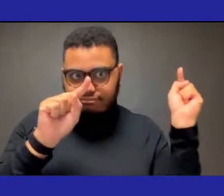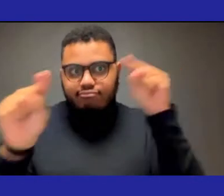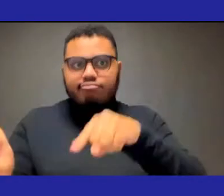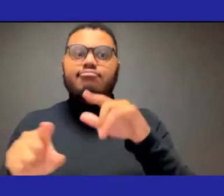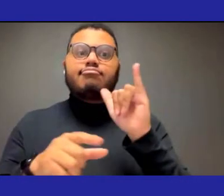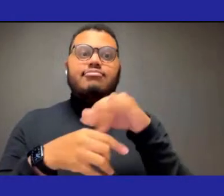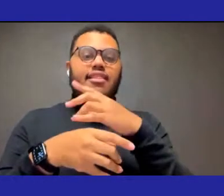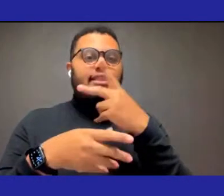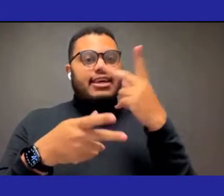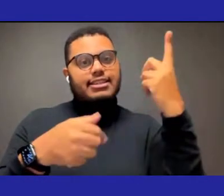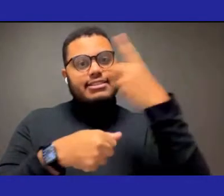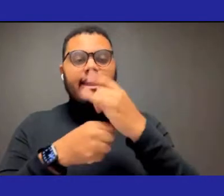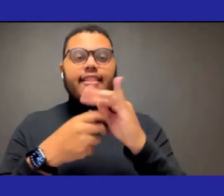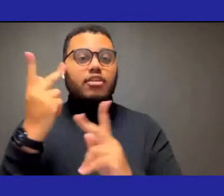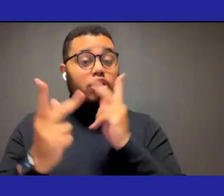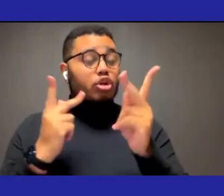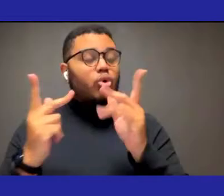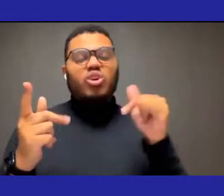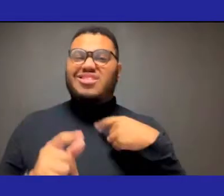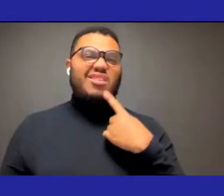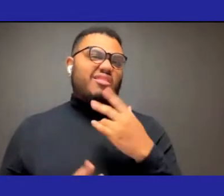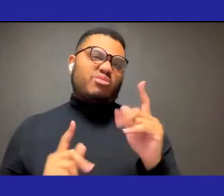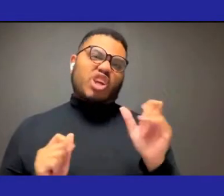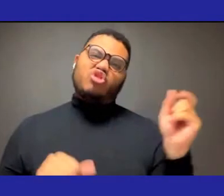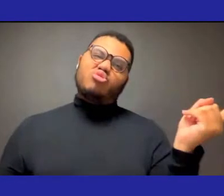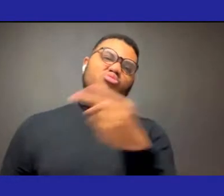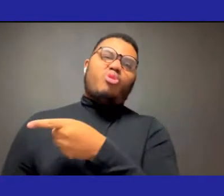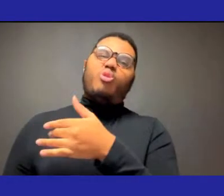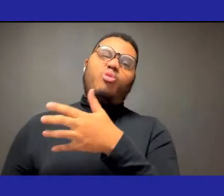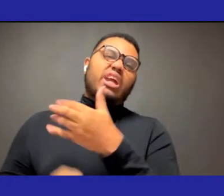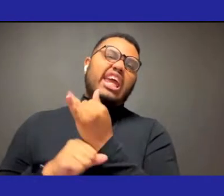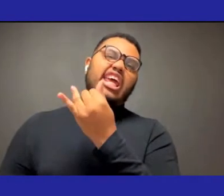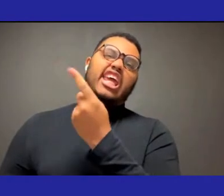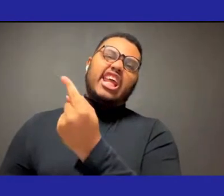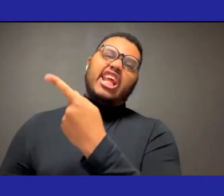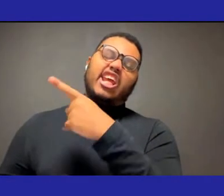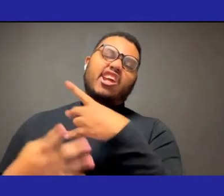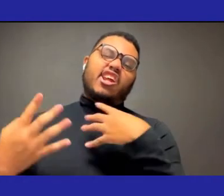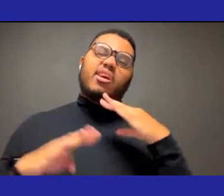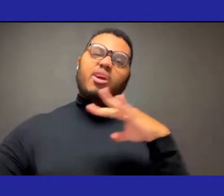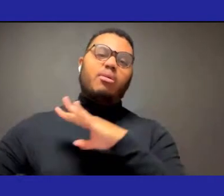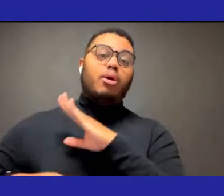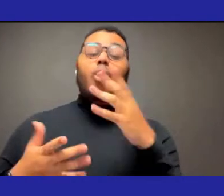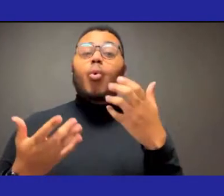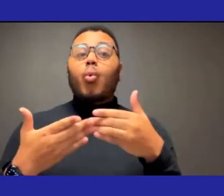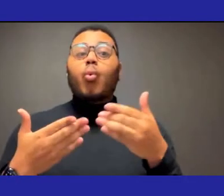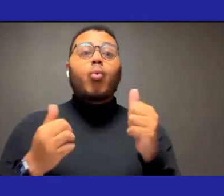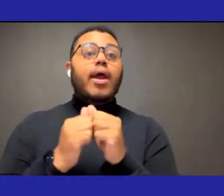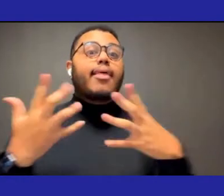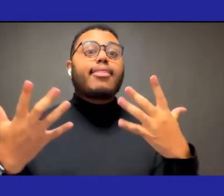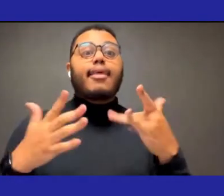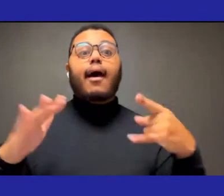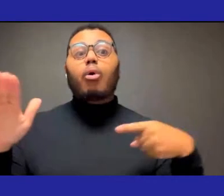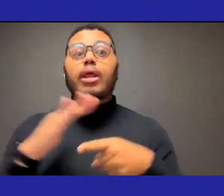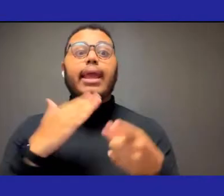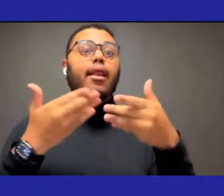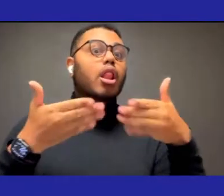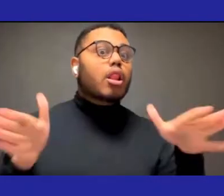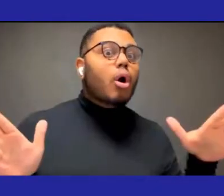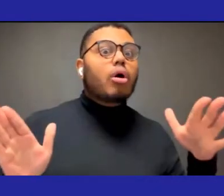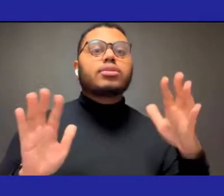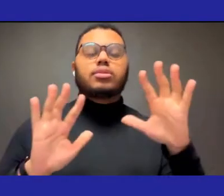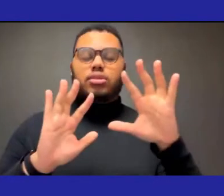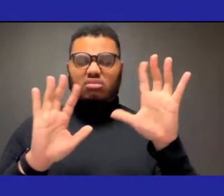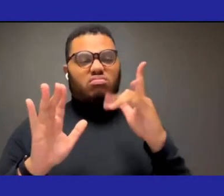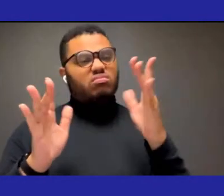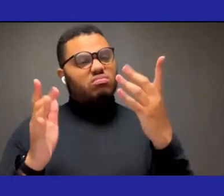you can just go up there and get your mammogram without losing their way. We found that that was effective. We